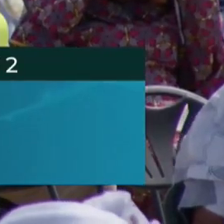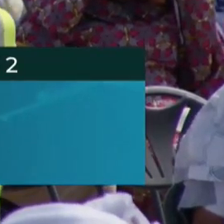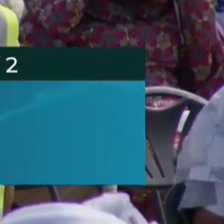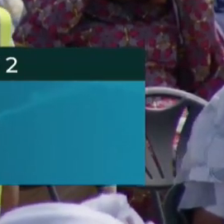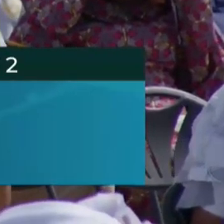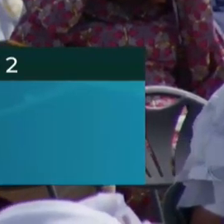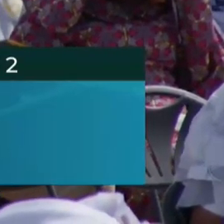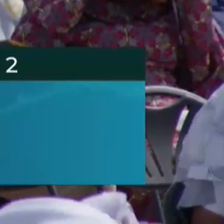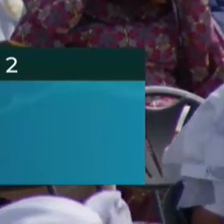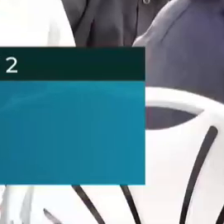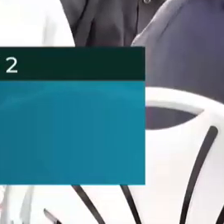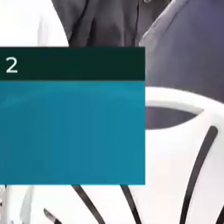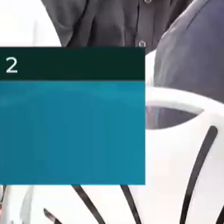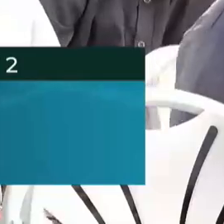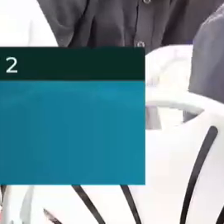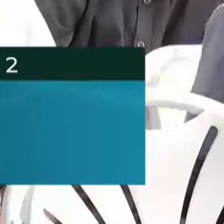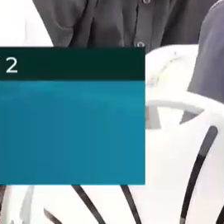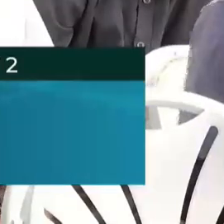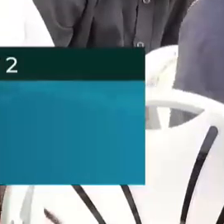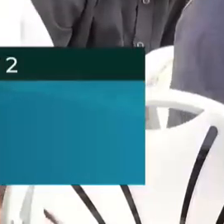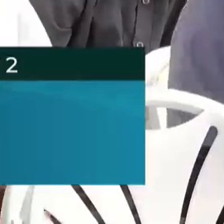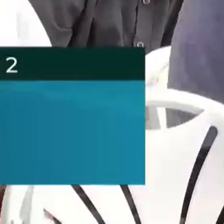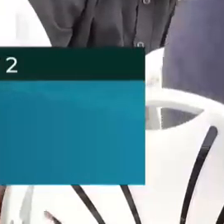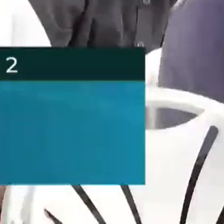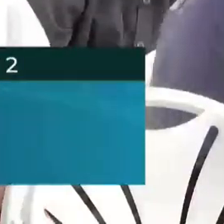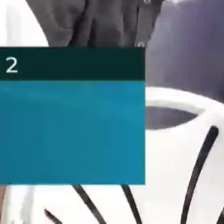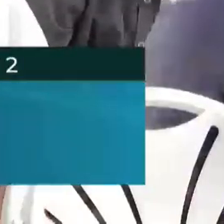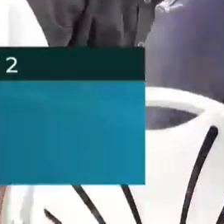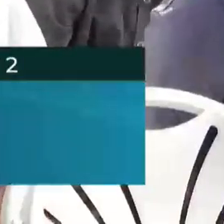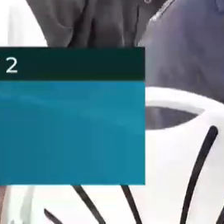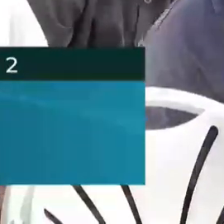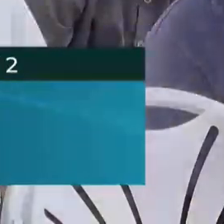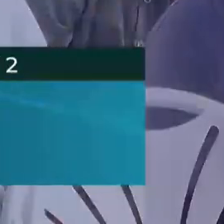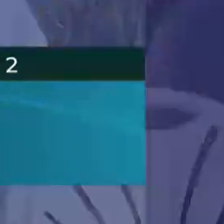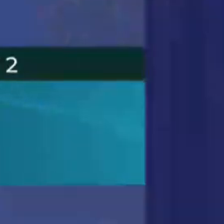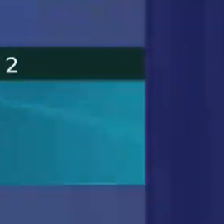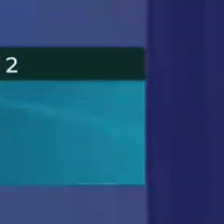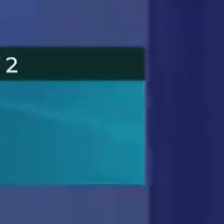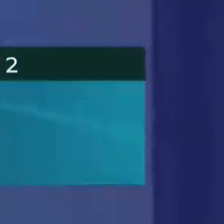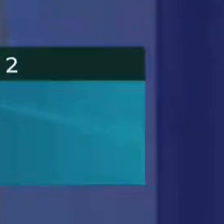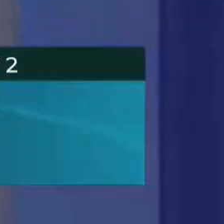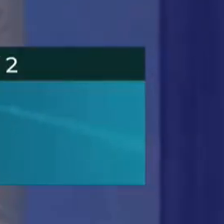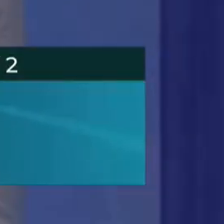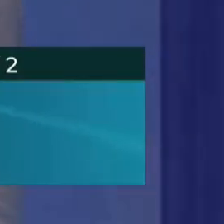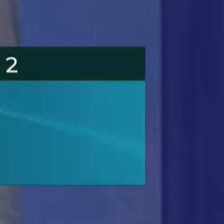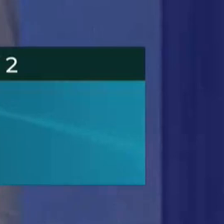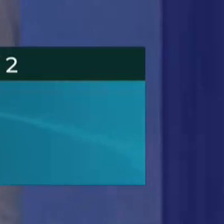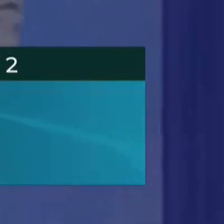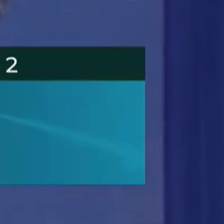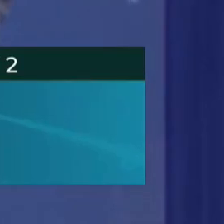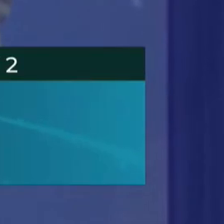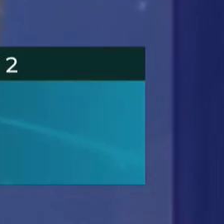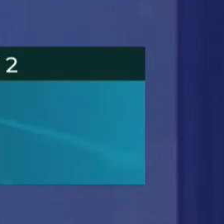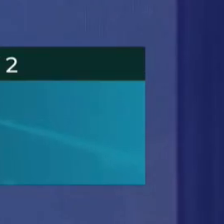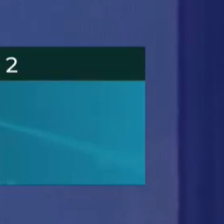I said it will keep you. And then it says, and give thee for a covenant, give Christ for a